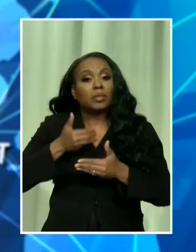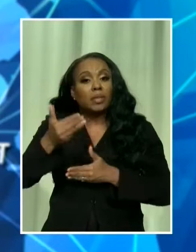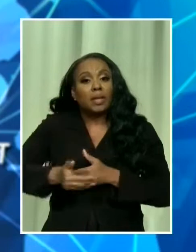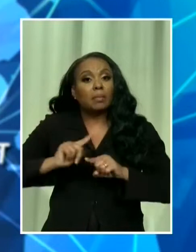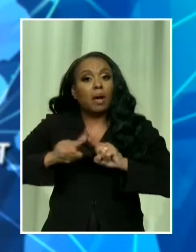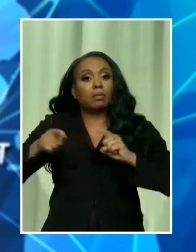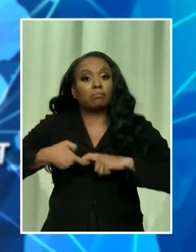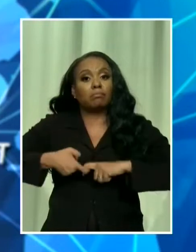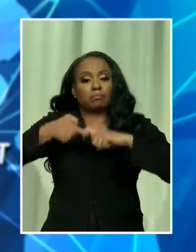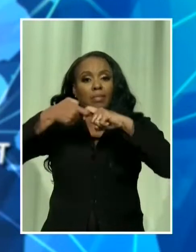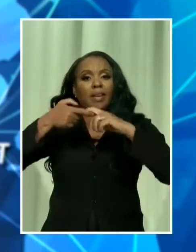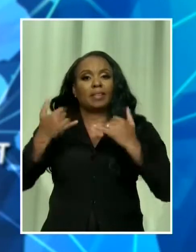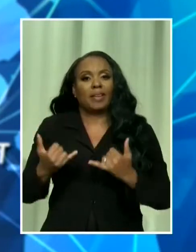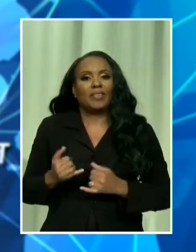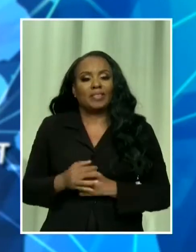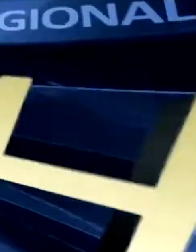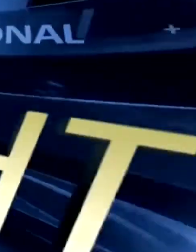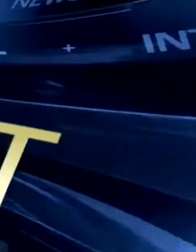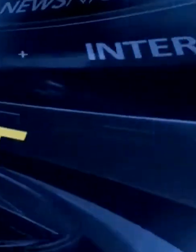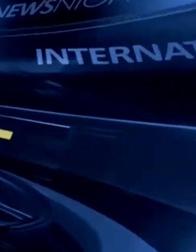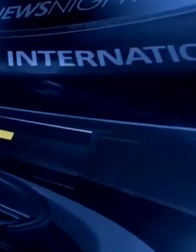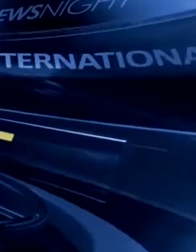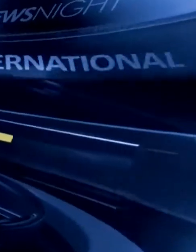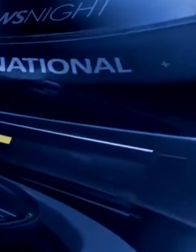come back, there is much more.